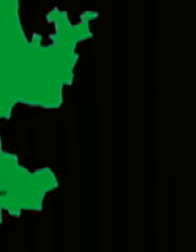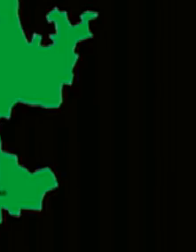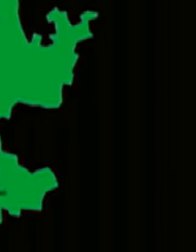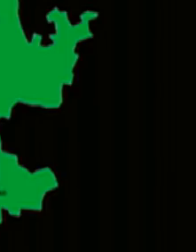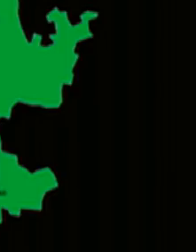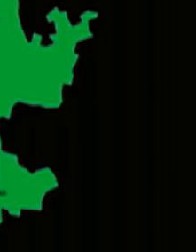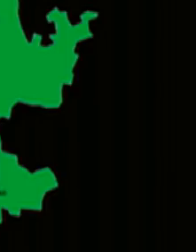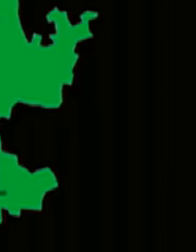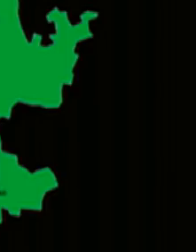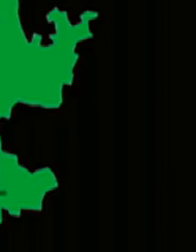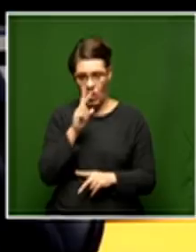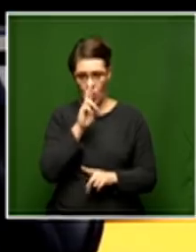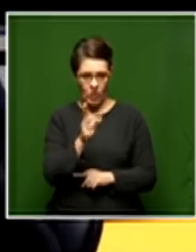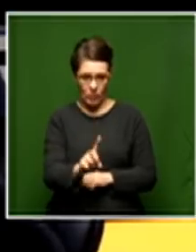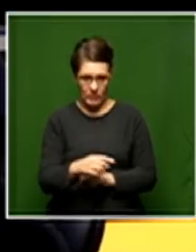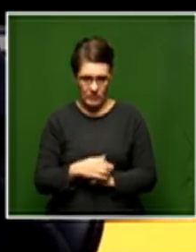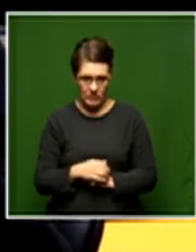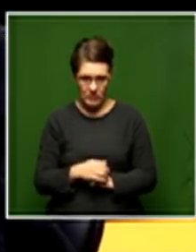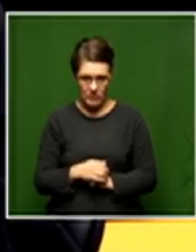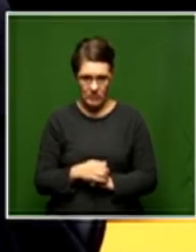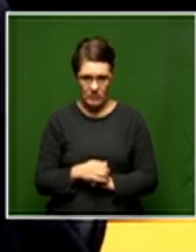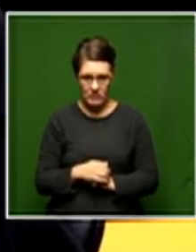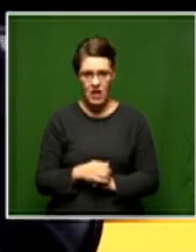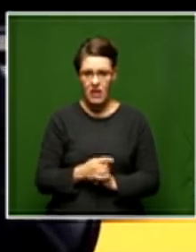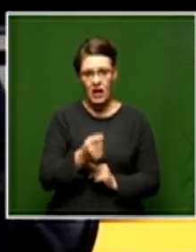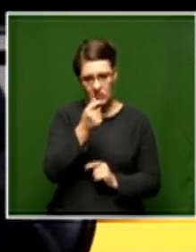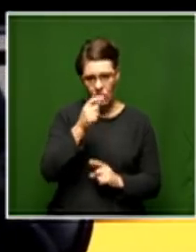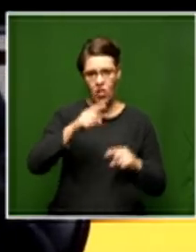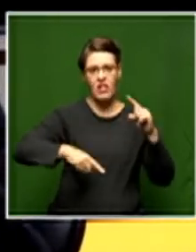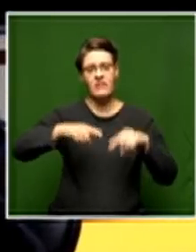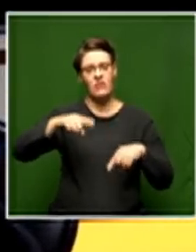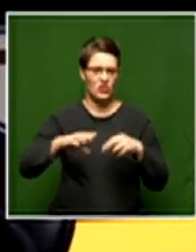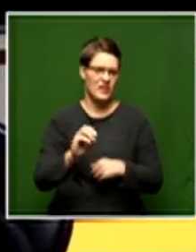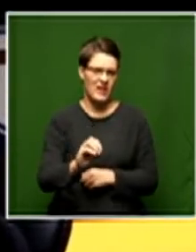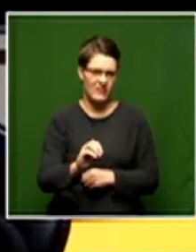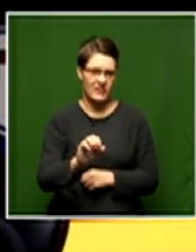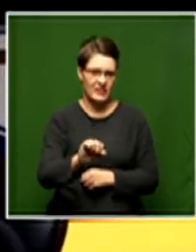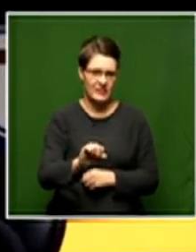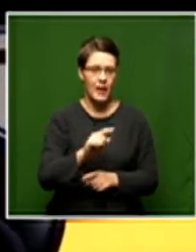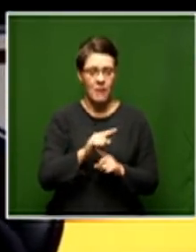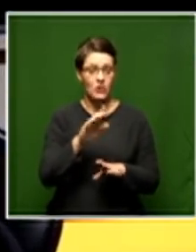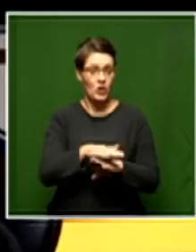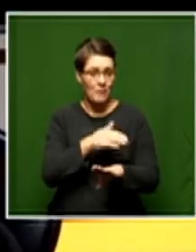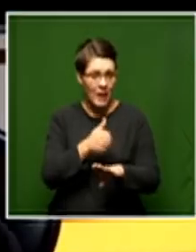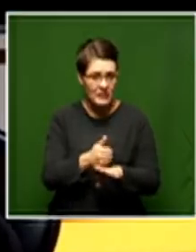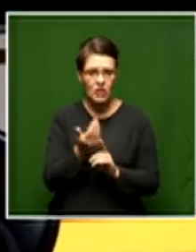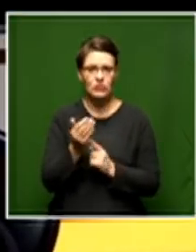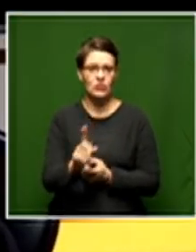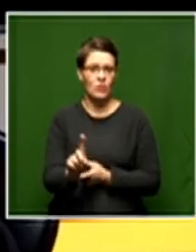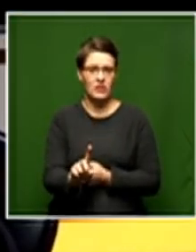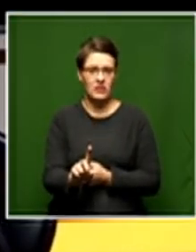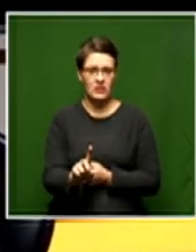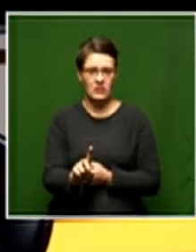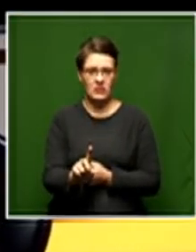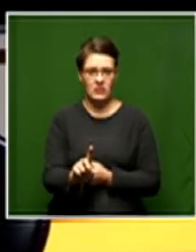result might look like. There could be small variations, obviously, but on that basis, it shows